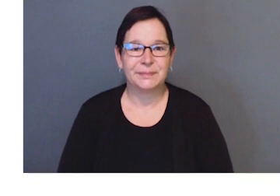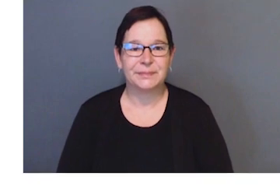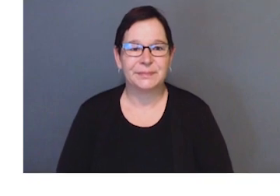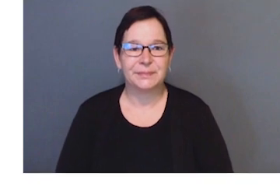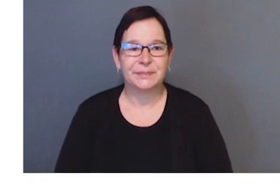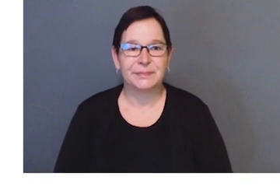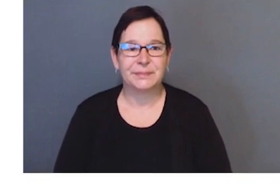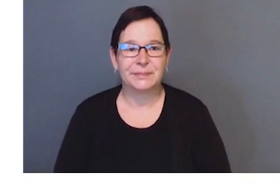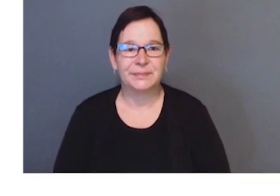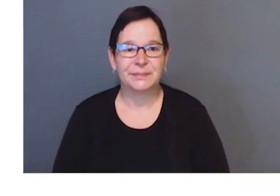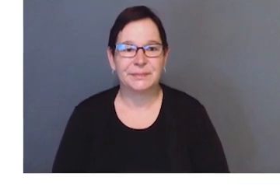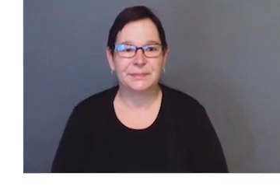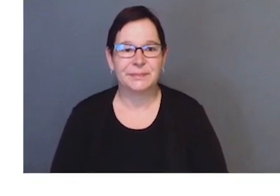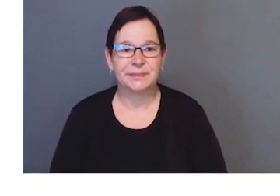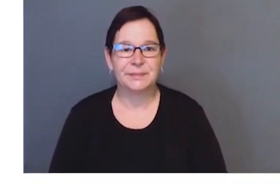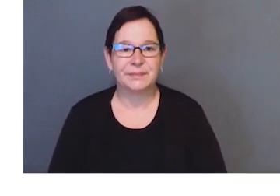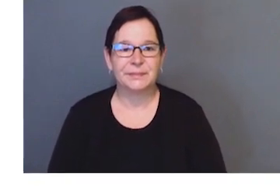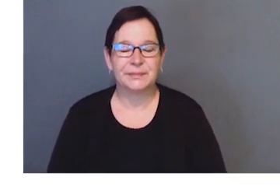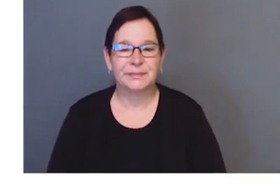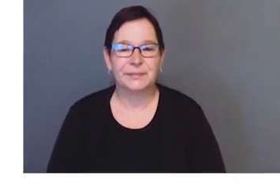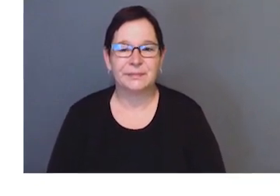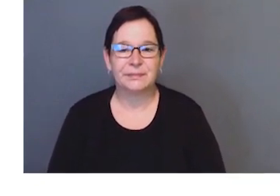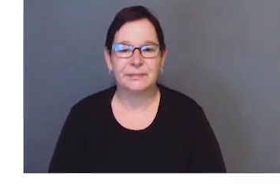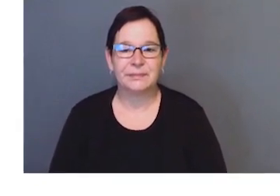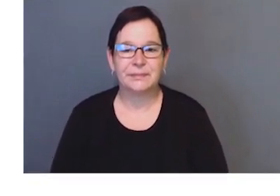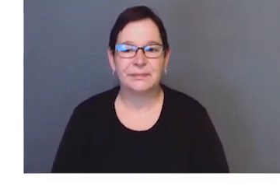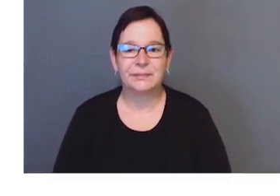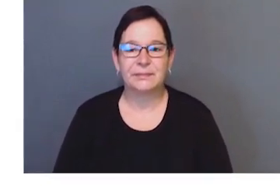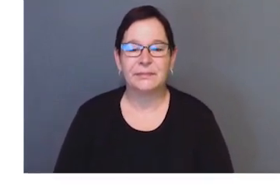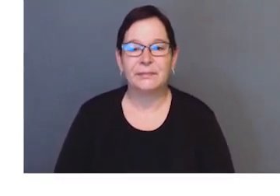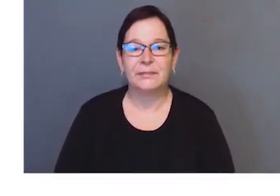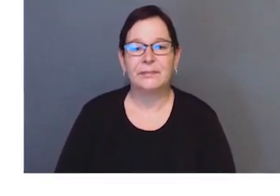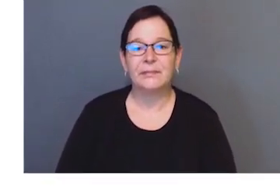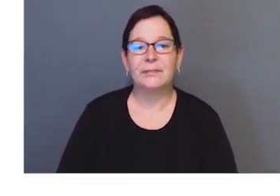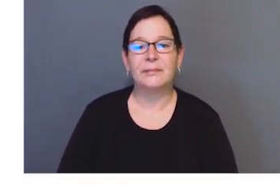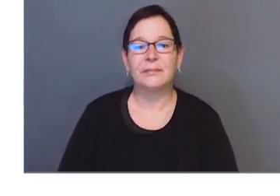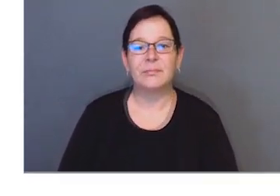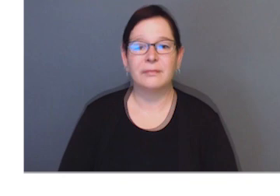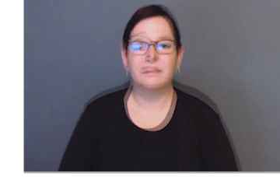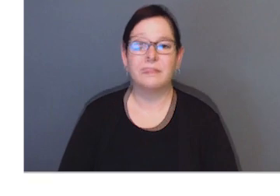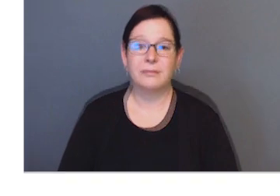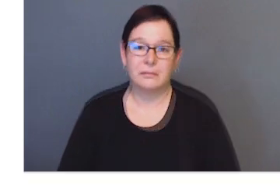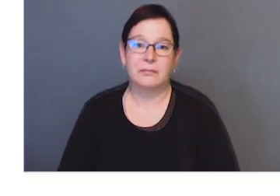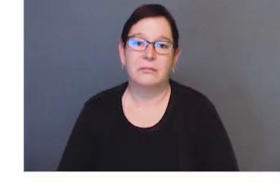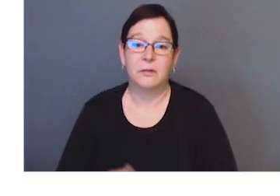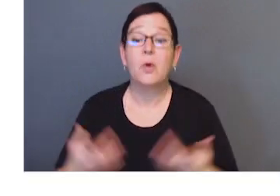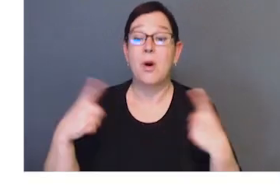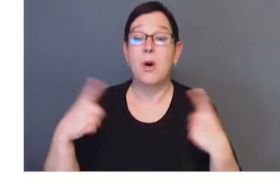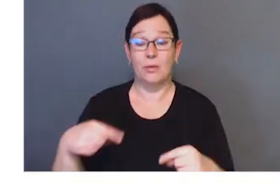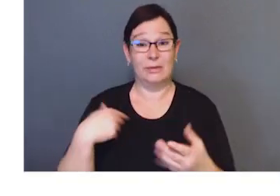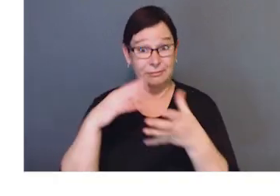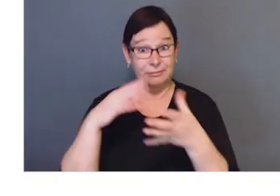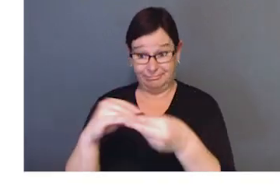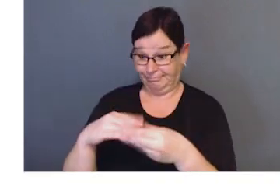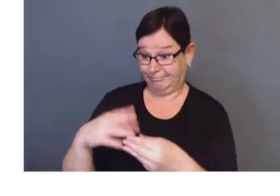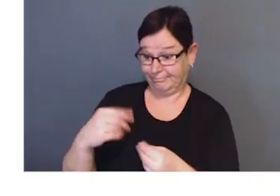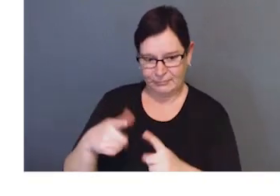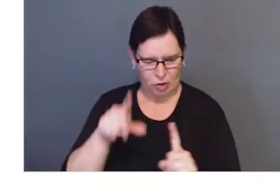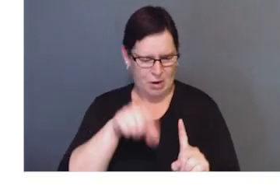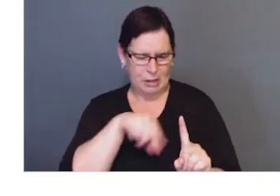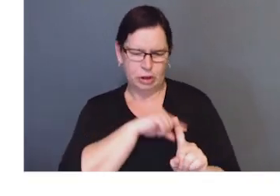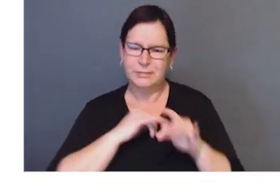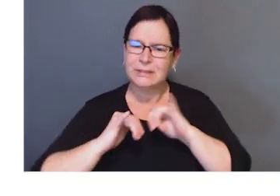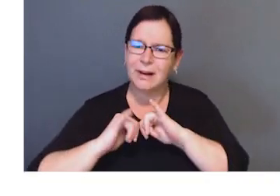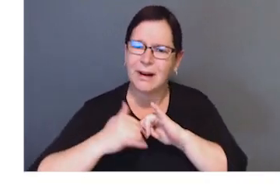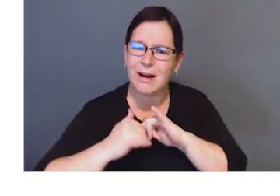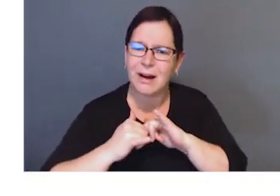When we talk about eligibility, it's important to note that eligibility for the disability tax credit is not based on